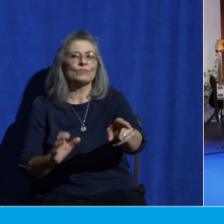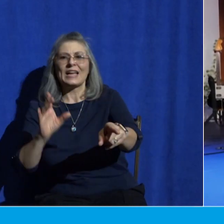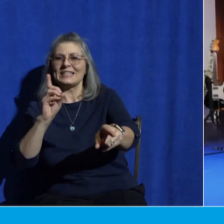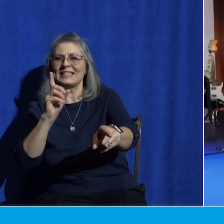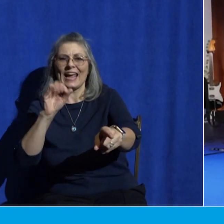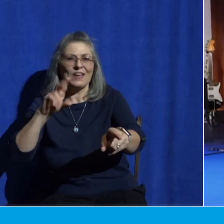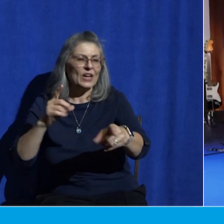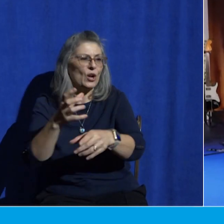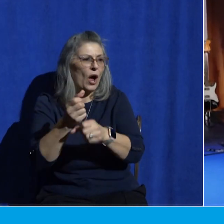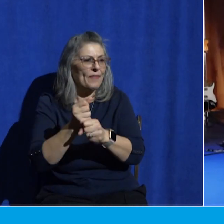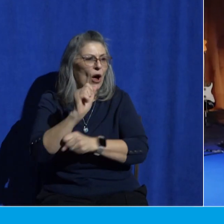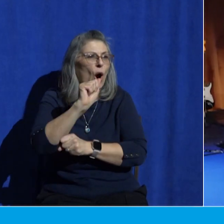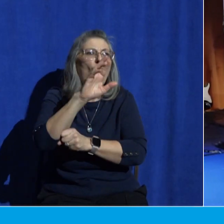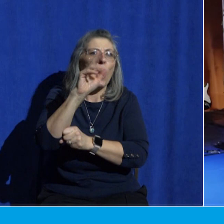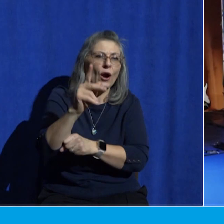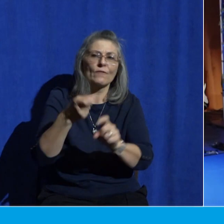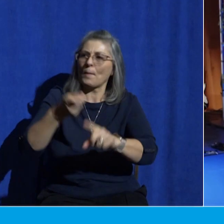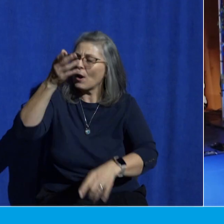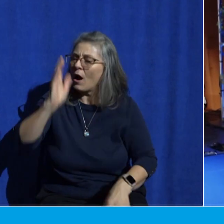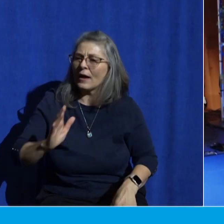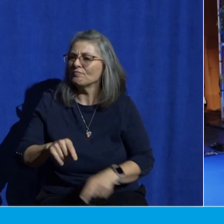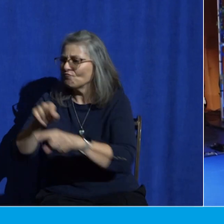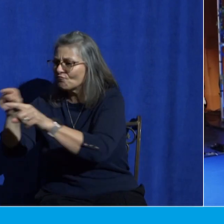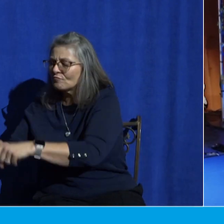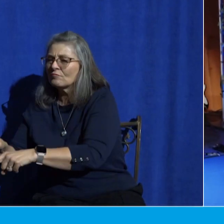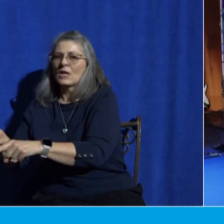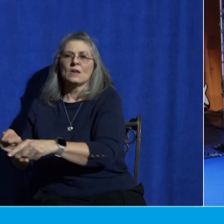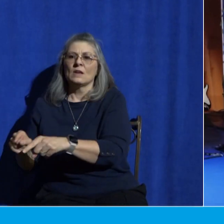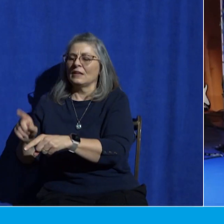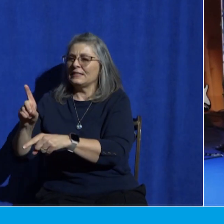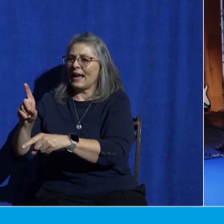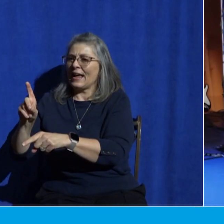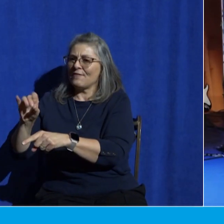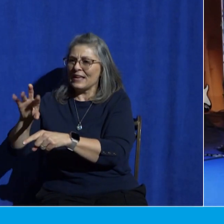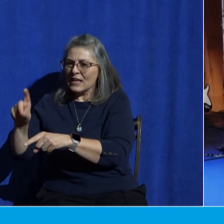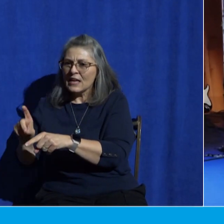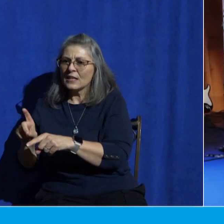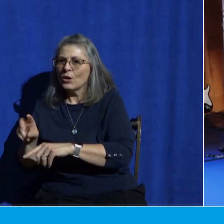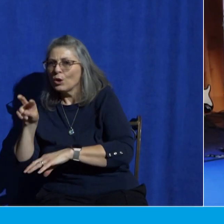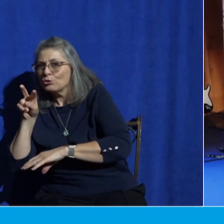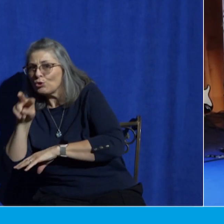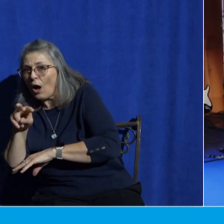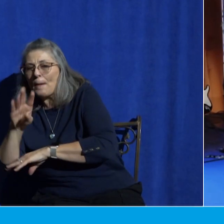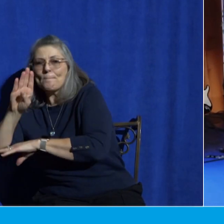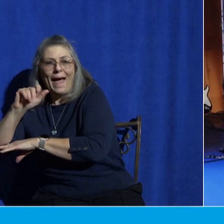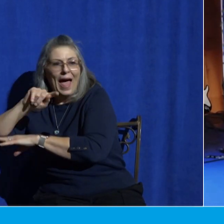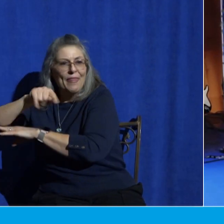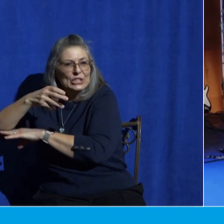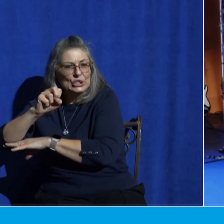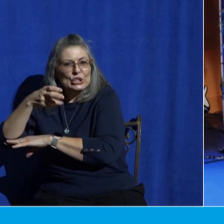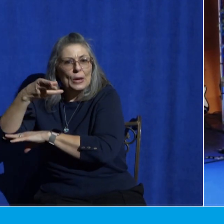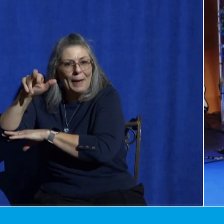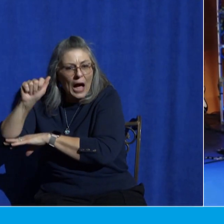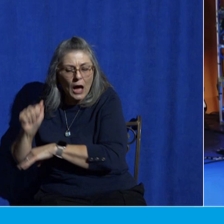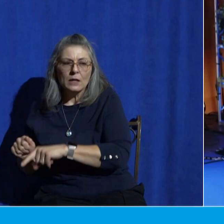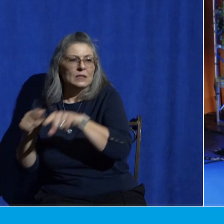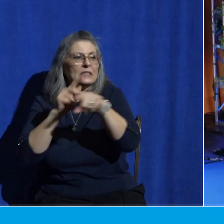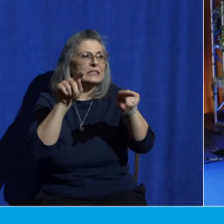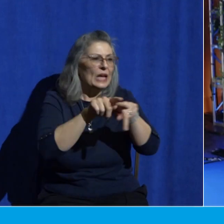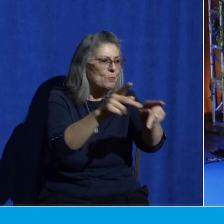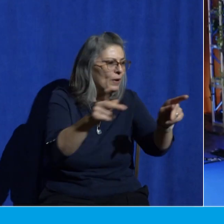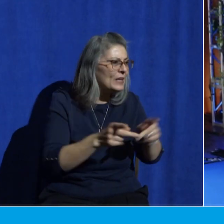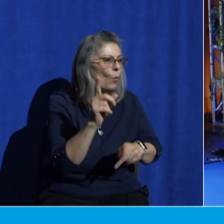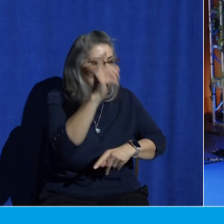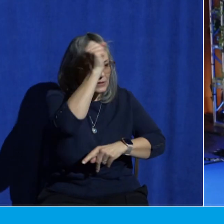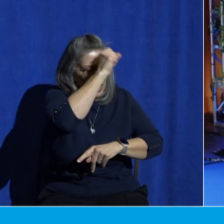saw Bathsheba. This is the same spot that Solomon built the temple, where the second temple. This is where Jesus was crucified. There's all